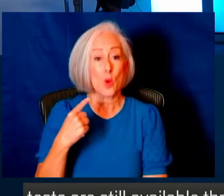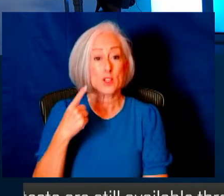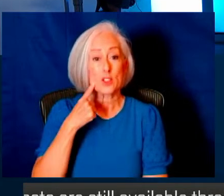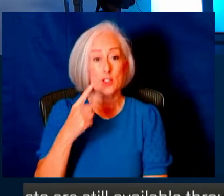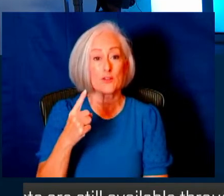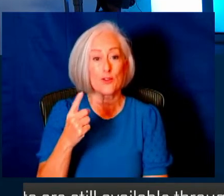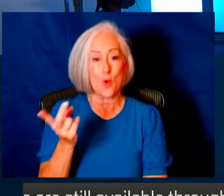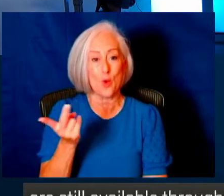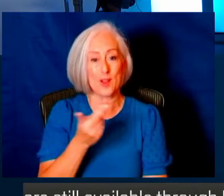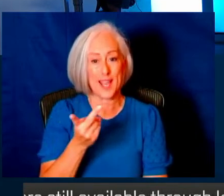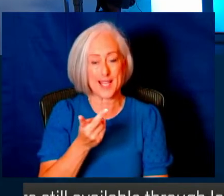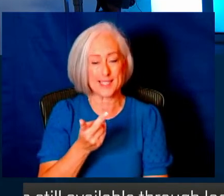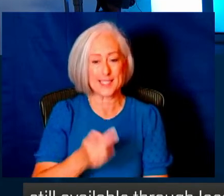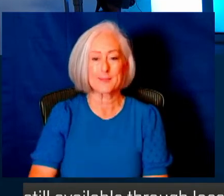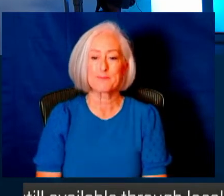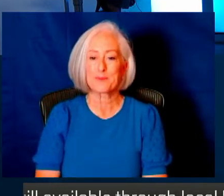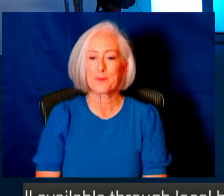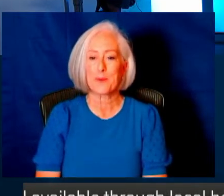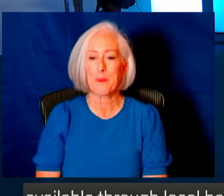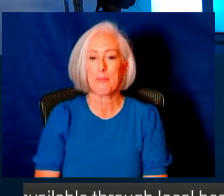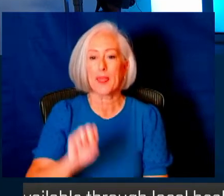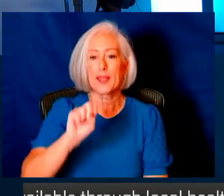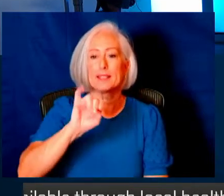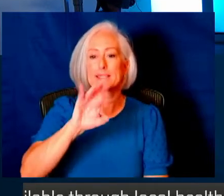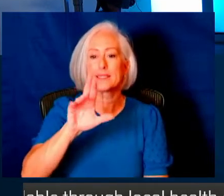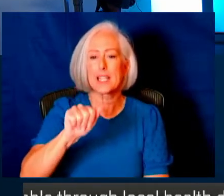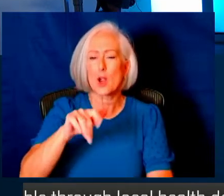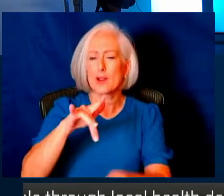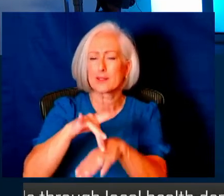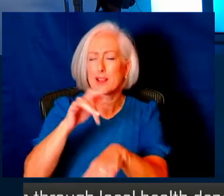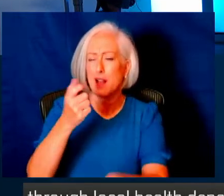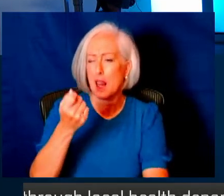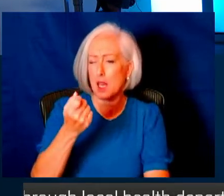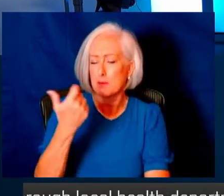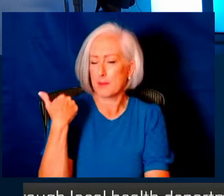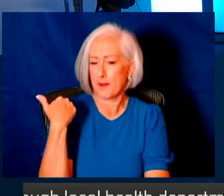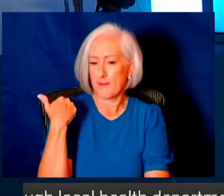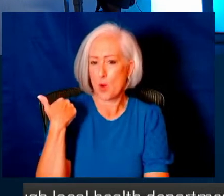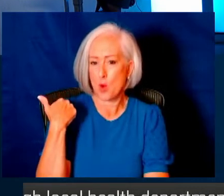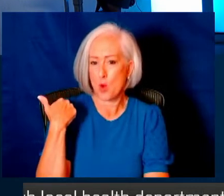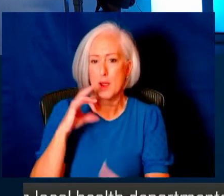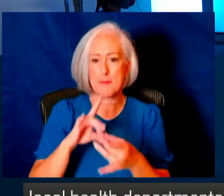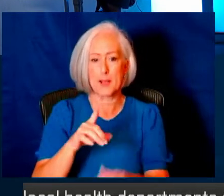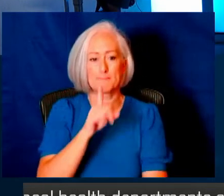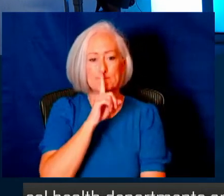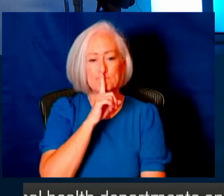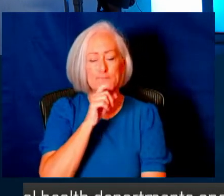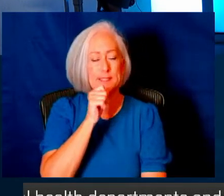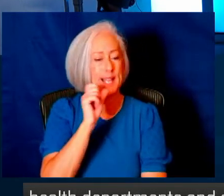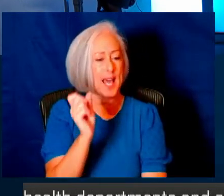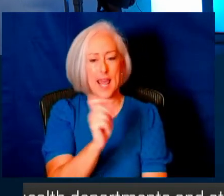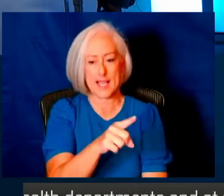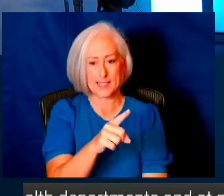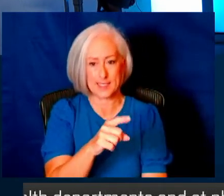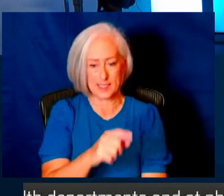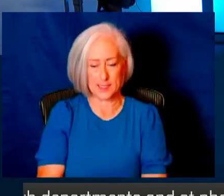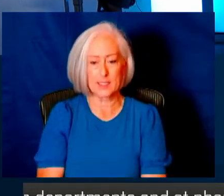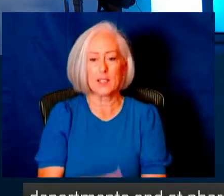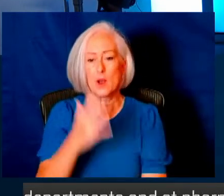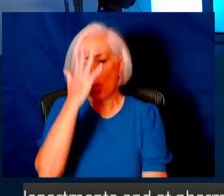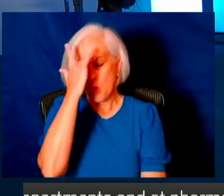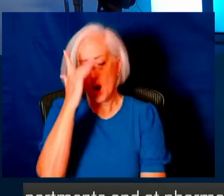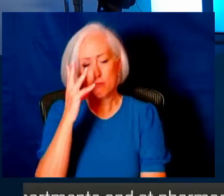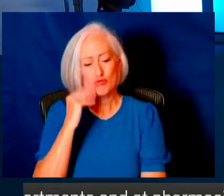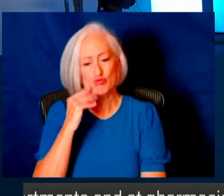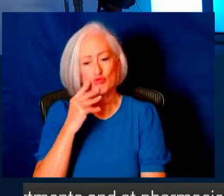guests. And Sierra, I think, touched on this a little bit earlier about not asking somebody why they were incarcerated,